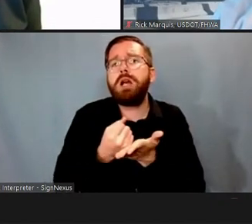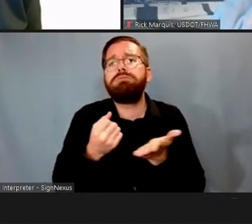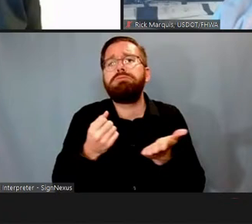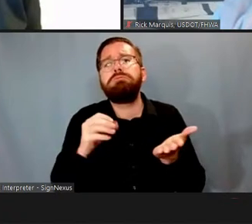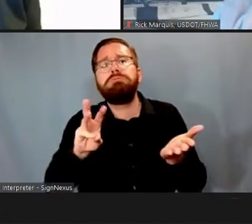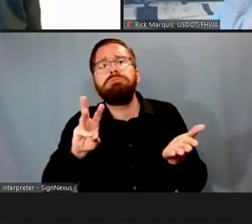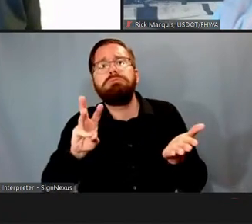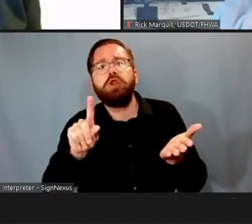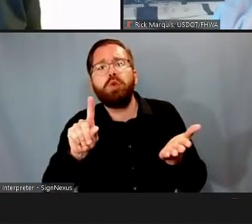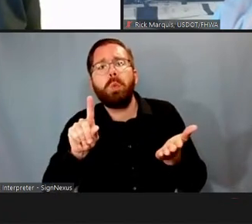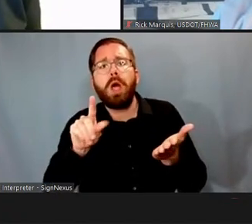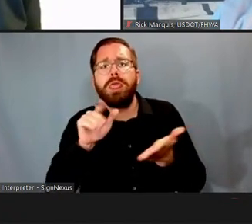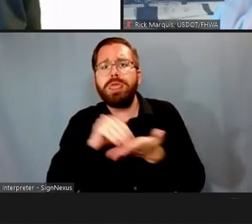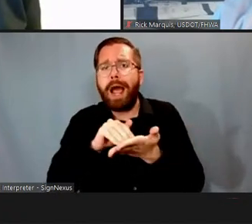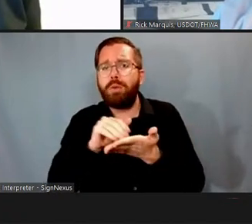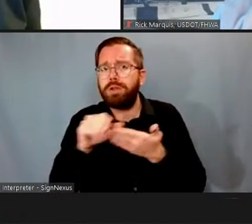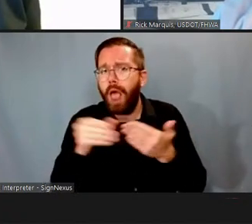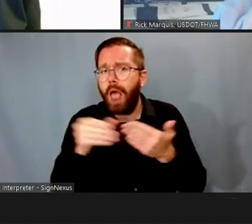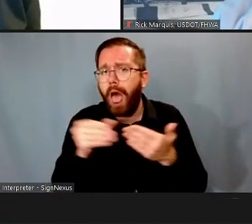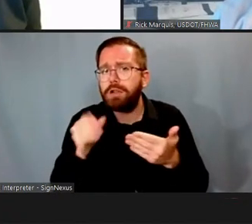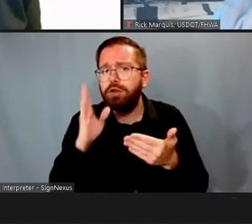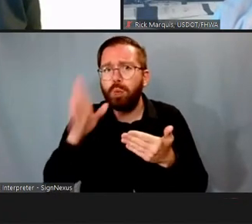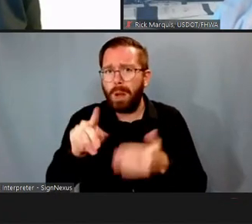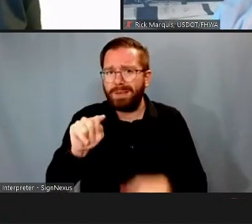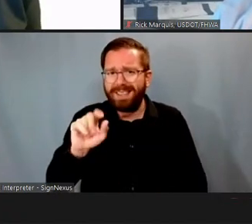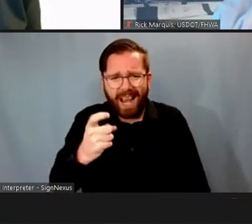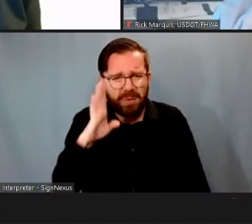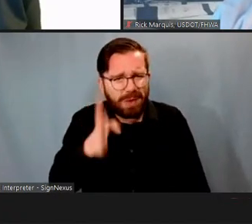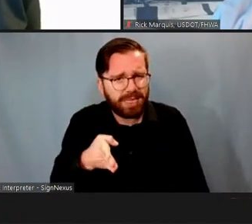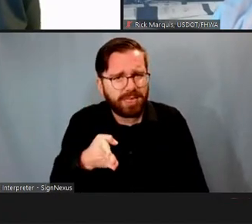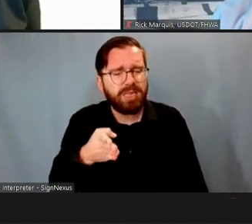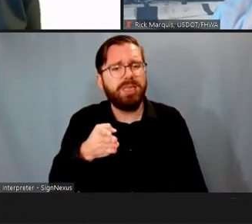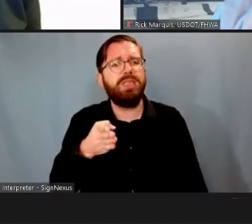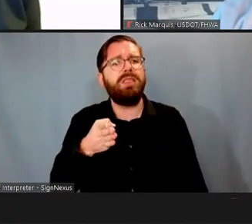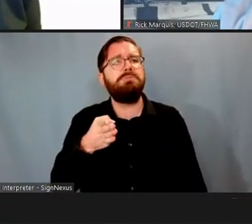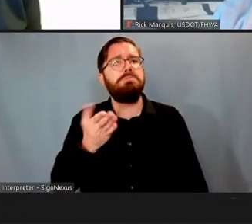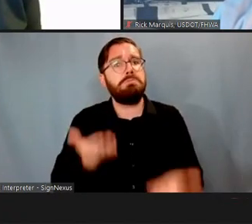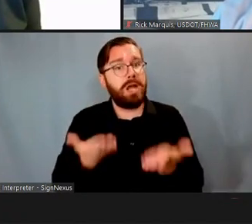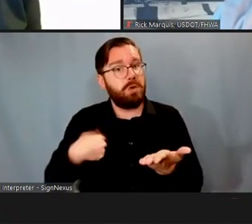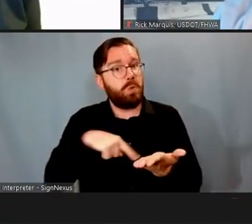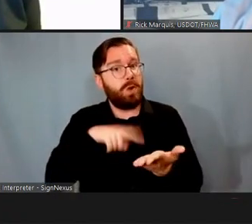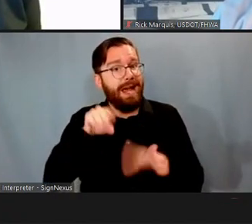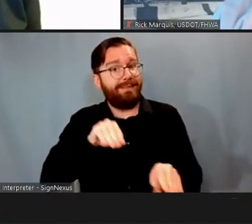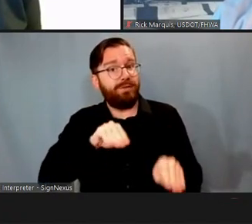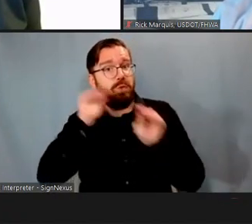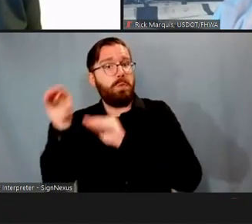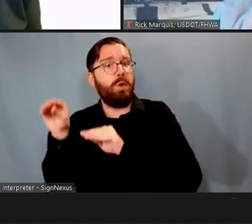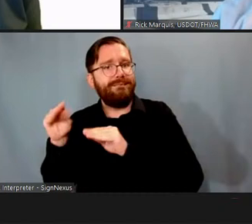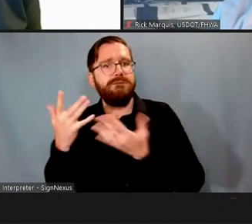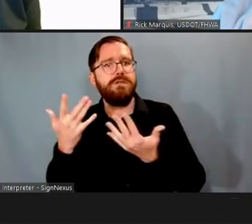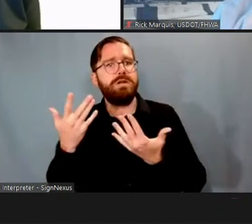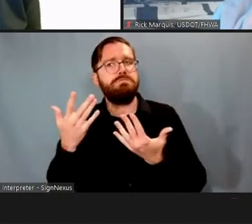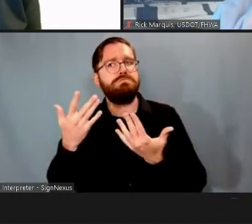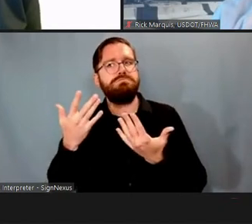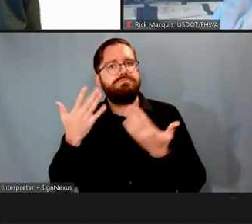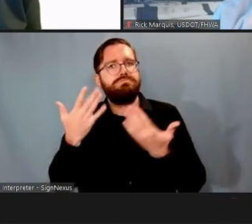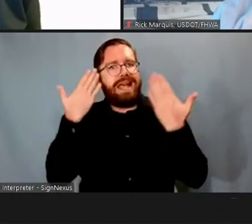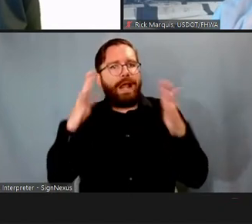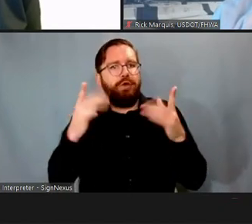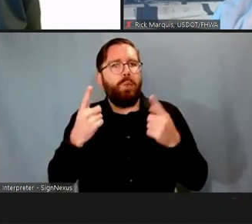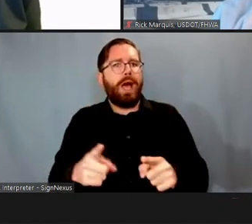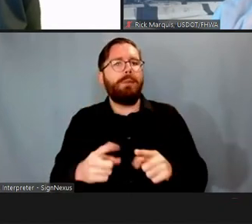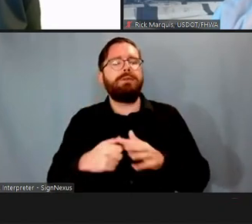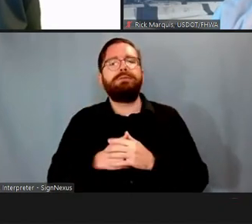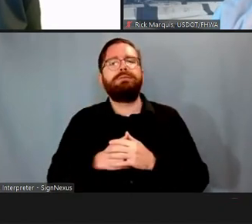be taxed in a that um maybe we'll have to move i don't know but i wonder why the